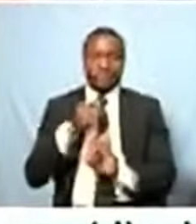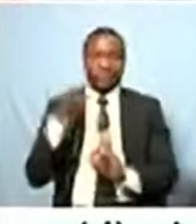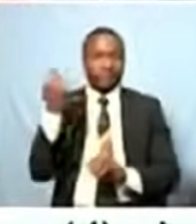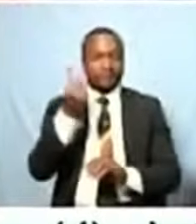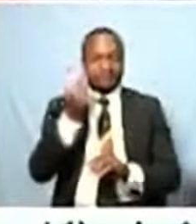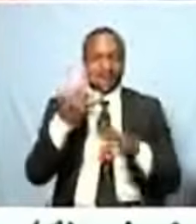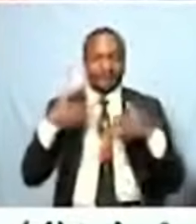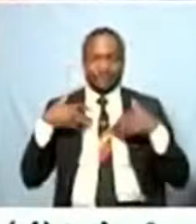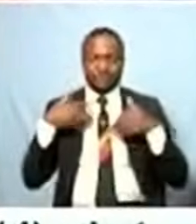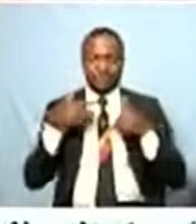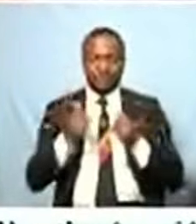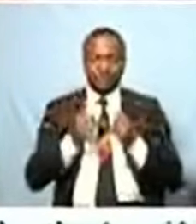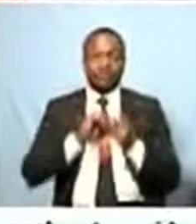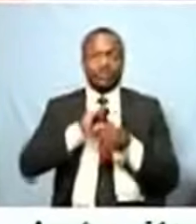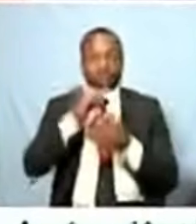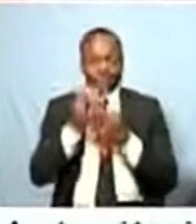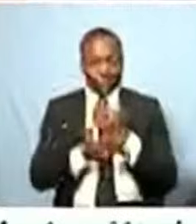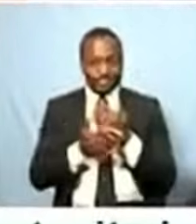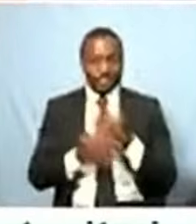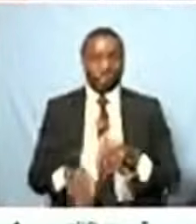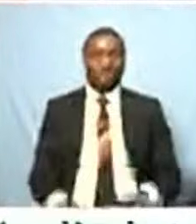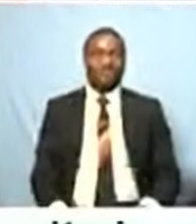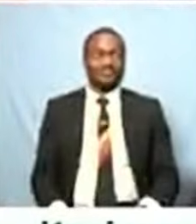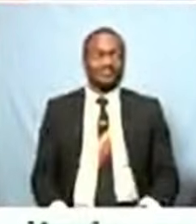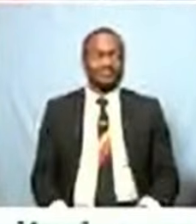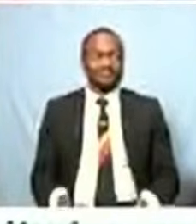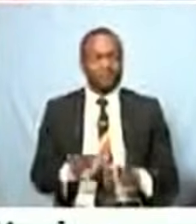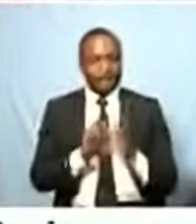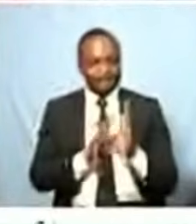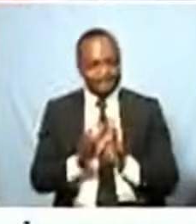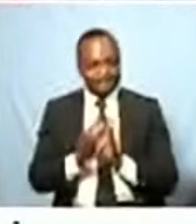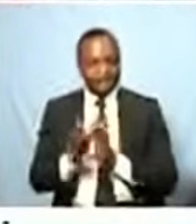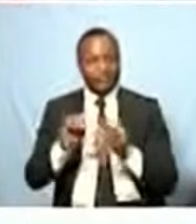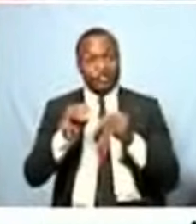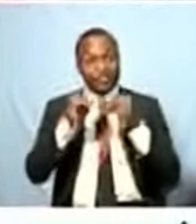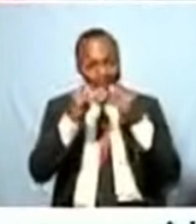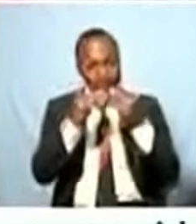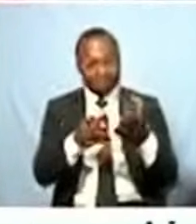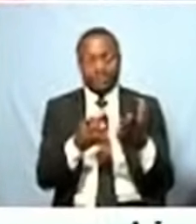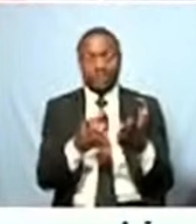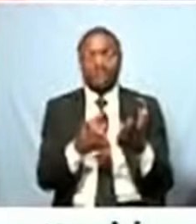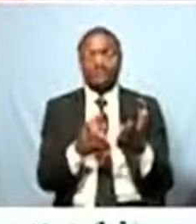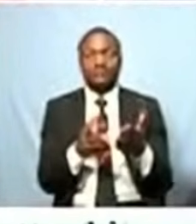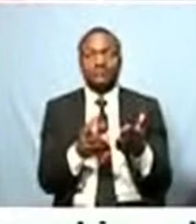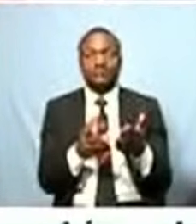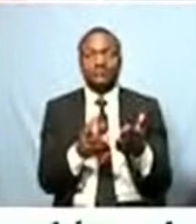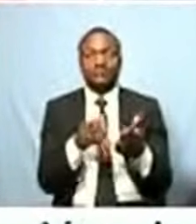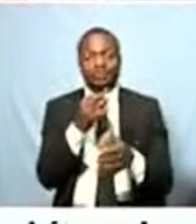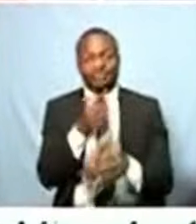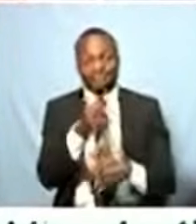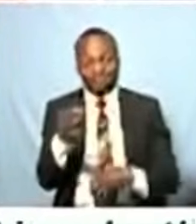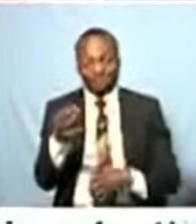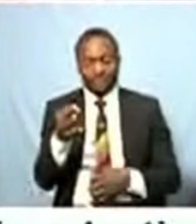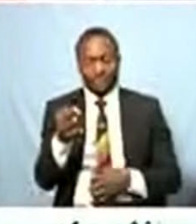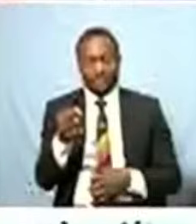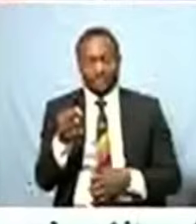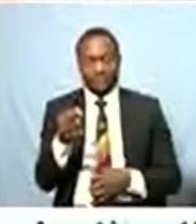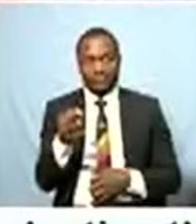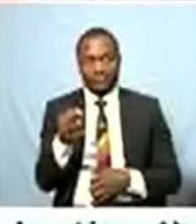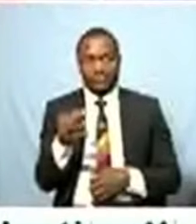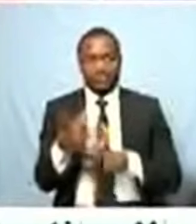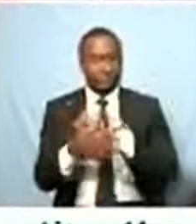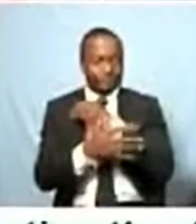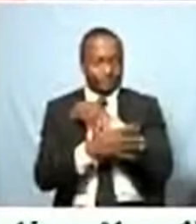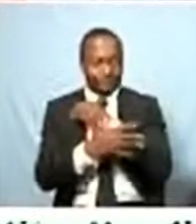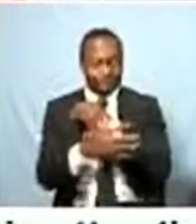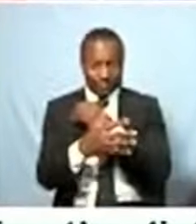coverage. Goals: the initiative provides comprehensive facilities, that is